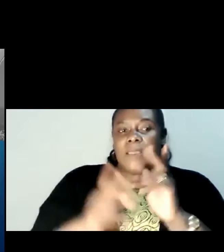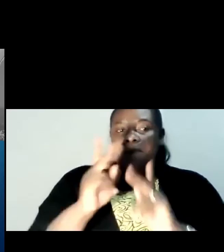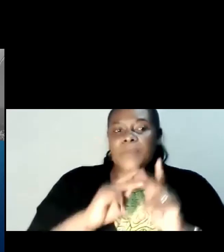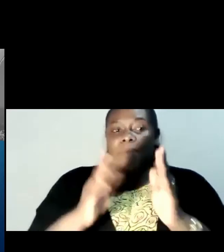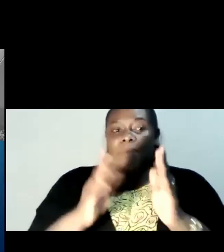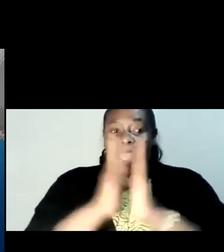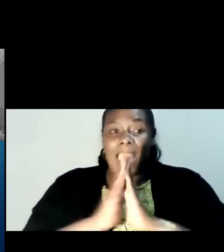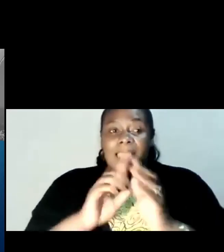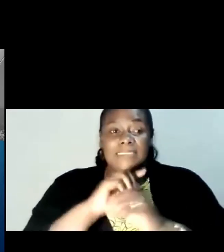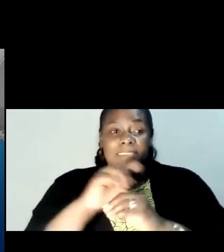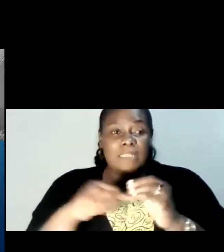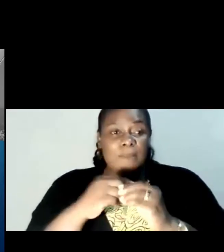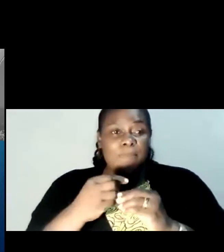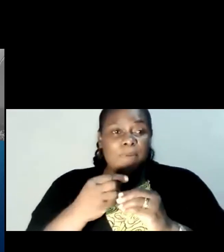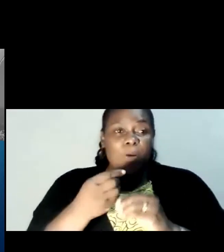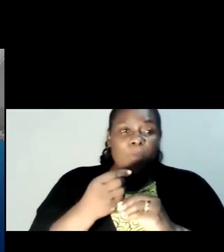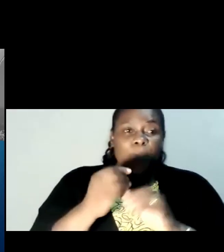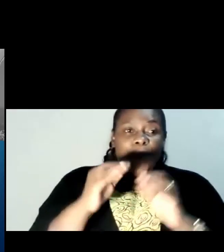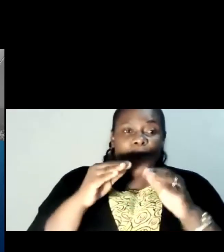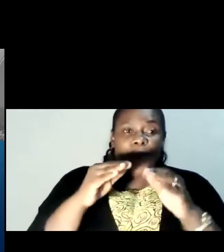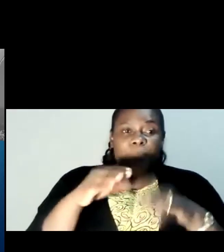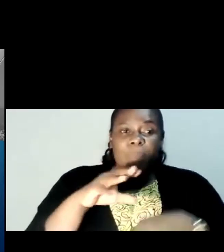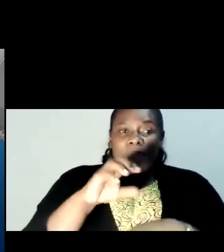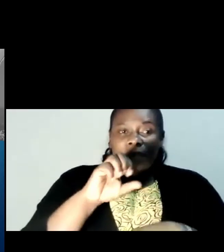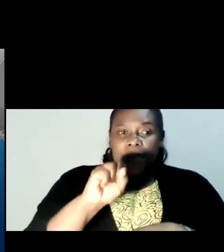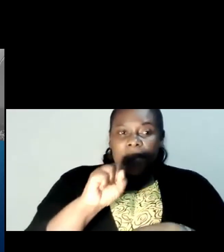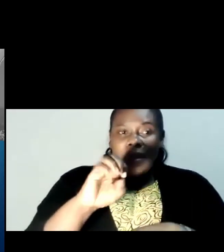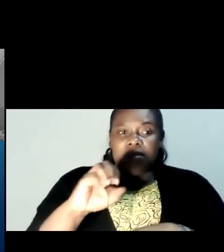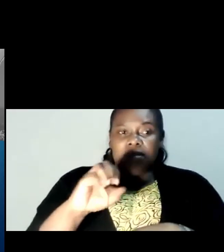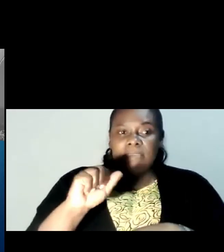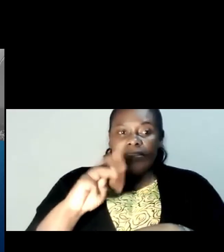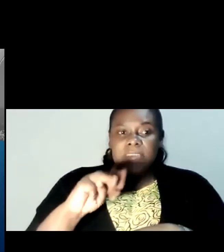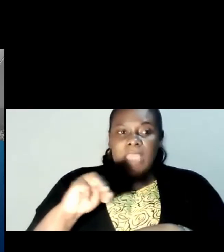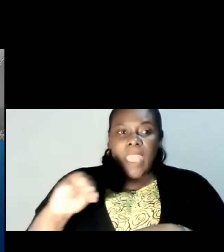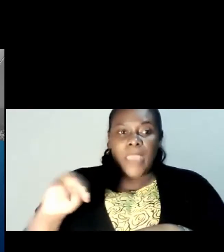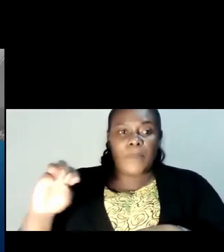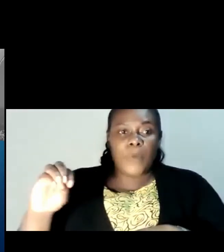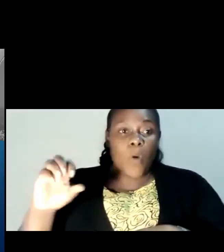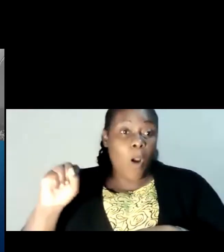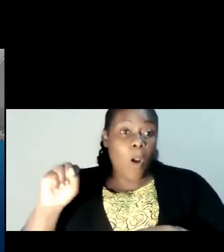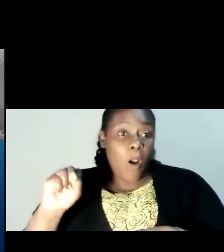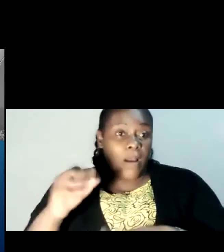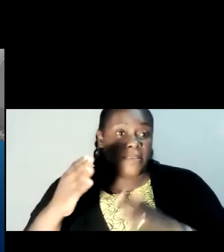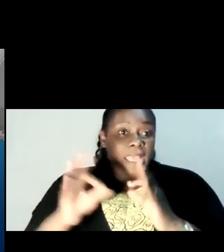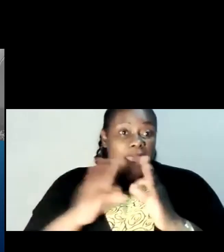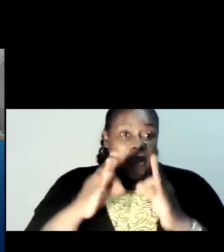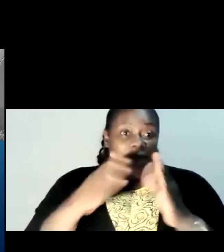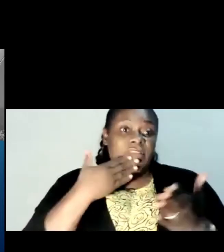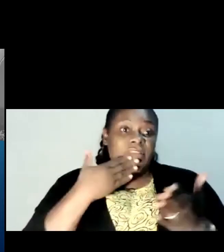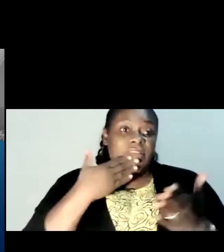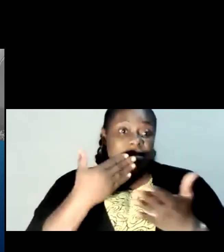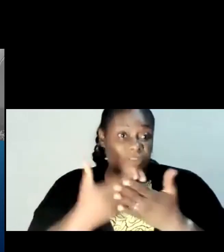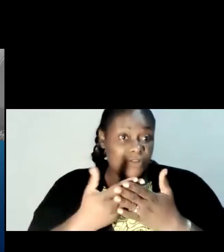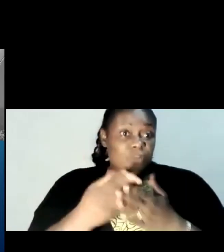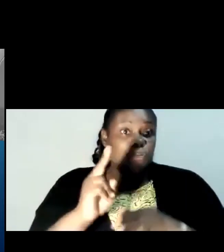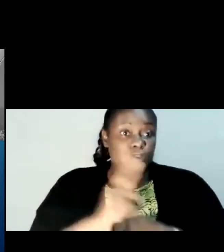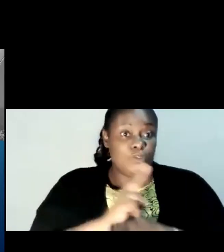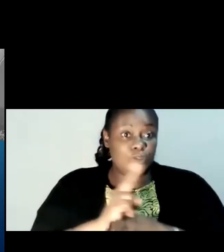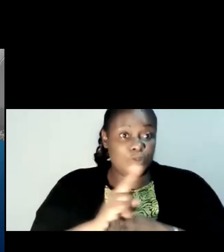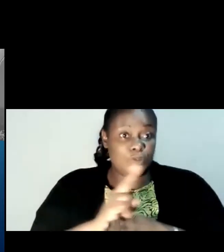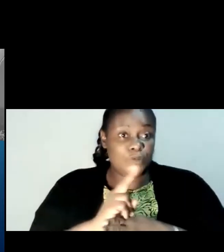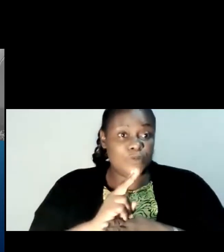All right. All right, I'm gonna just quickly finish up with this slide, and then I'm gonna get to the dietary